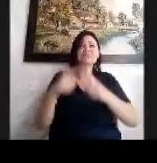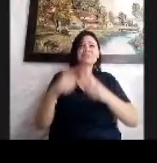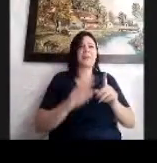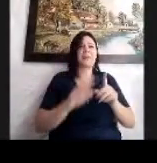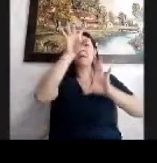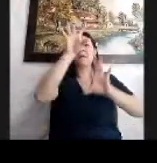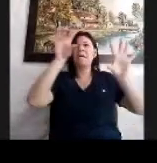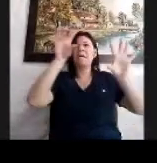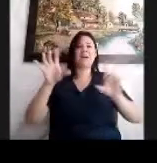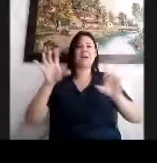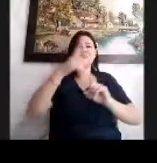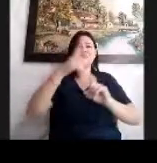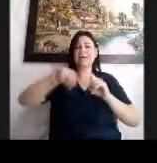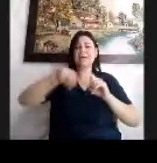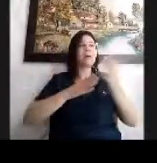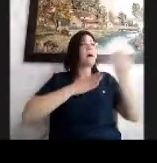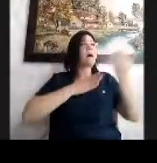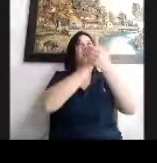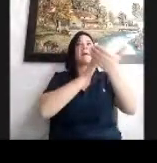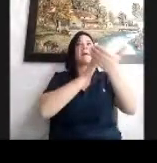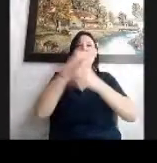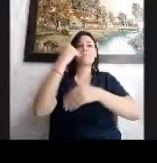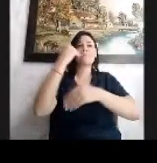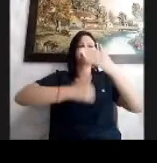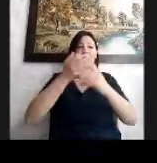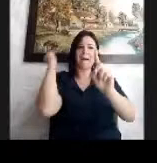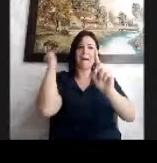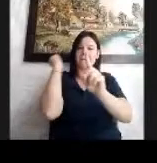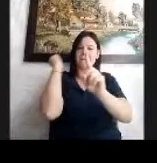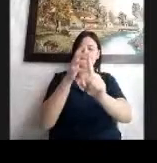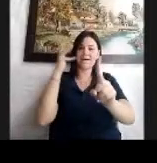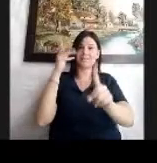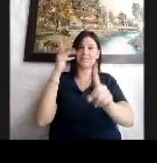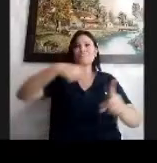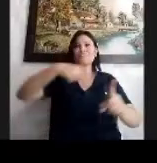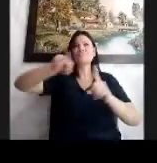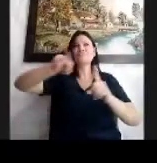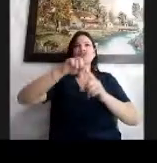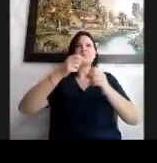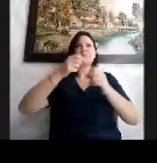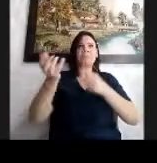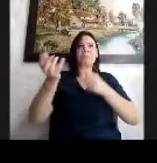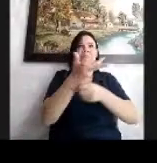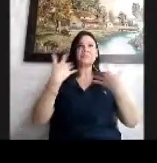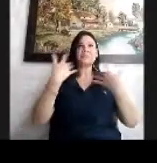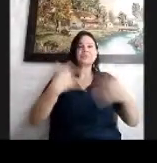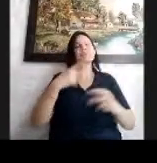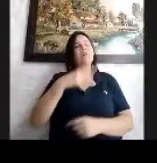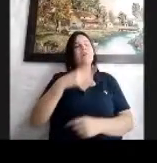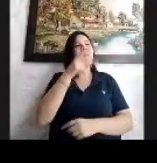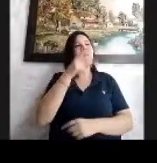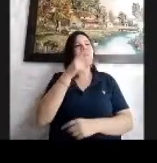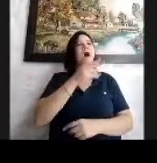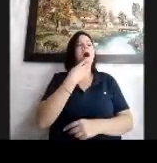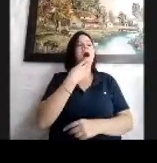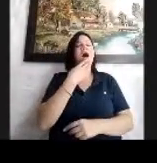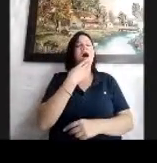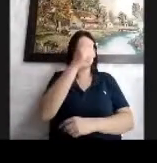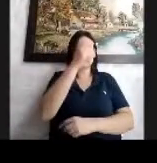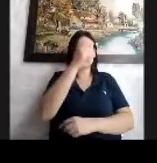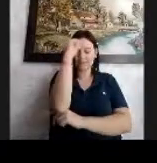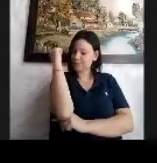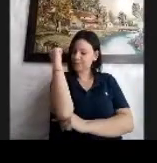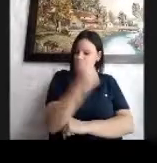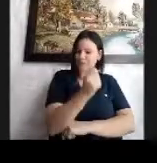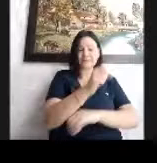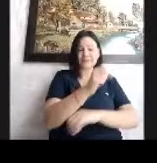que hacen. Es realmente no solo admirador, sino también inspirador. Mil gracias por ello. Thank you